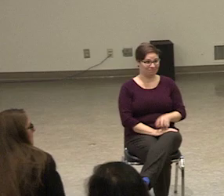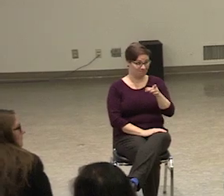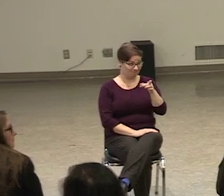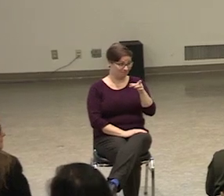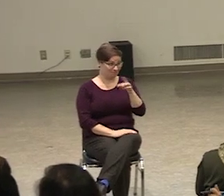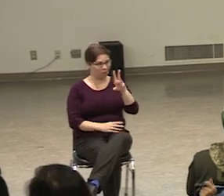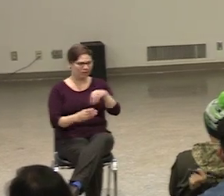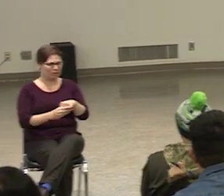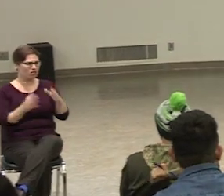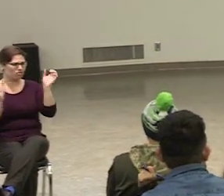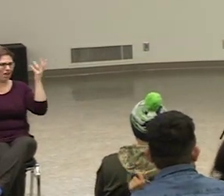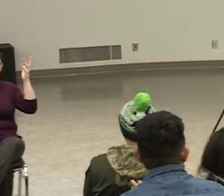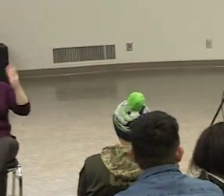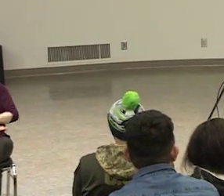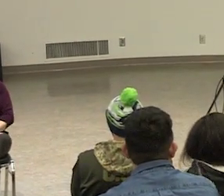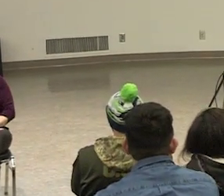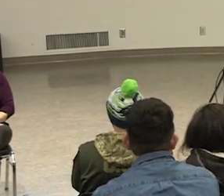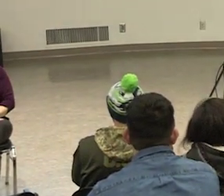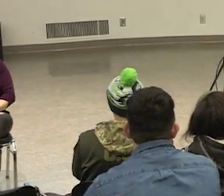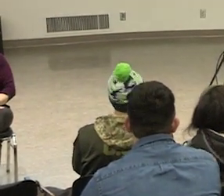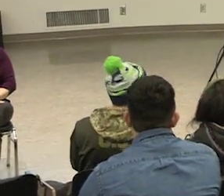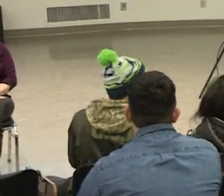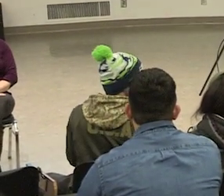Yeah, participation.